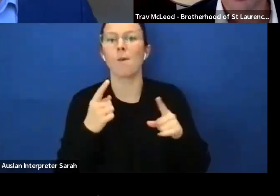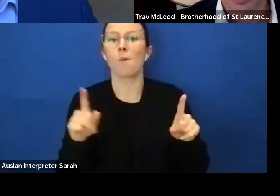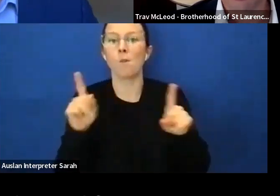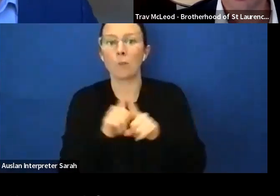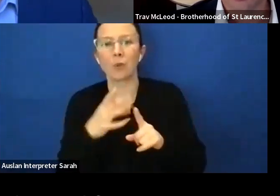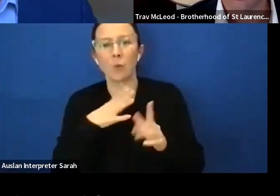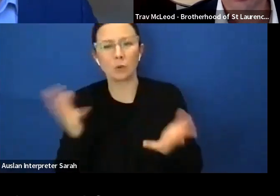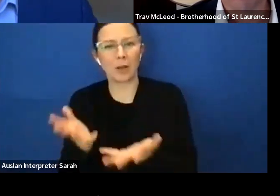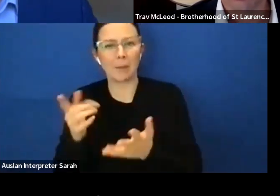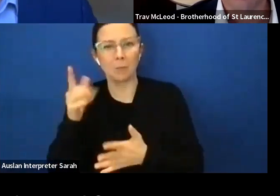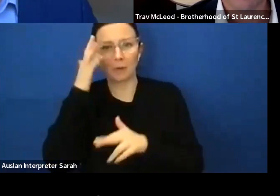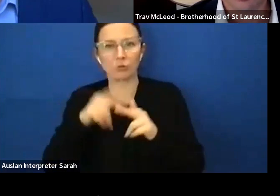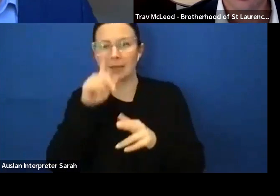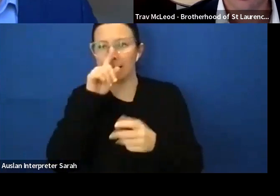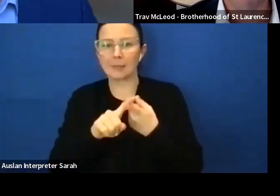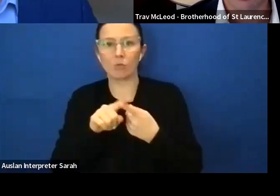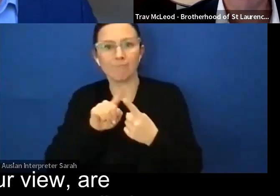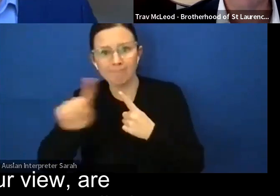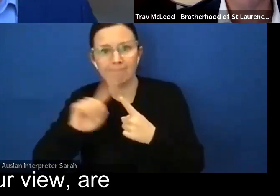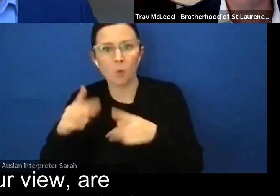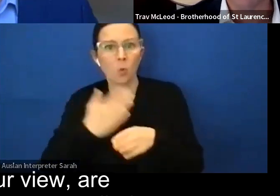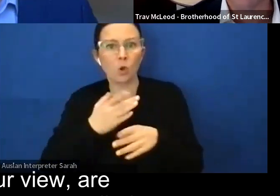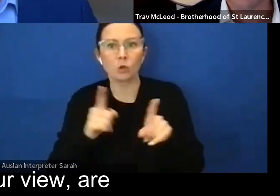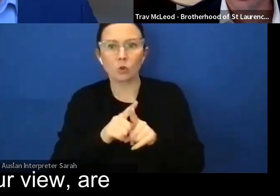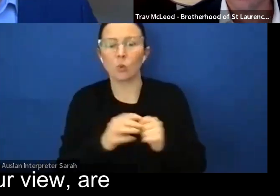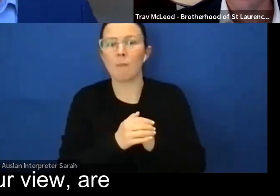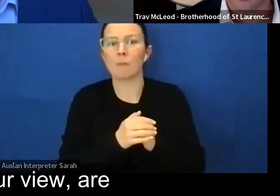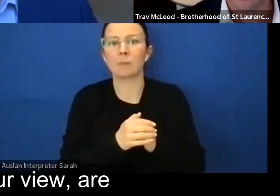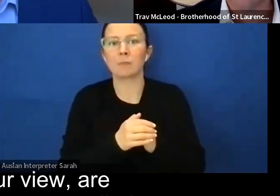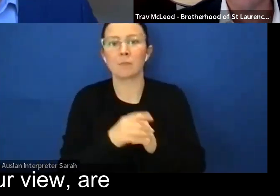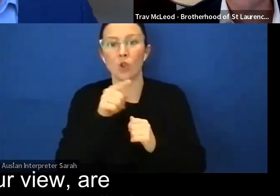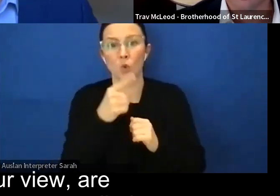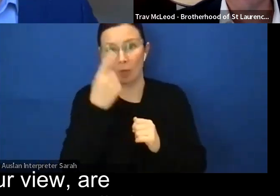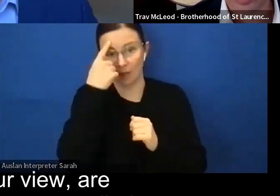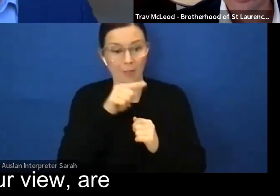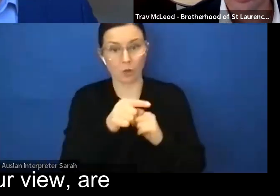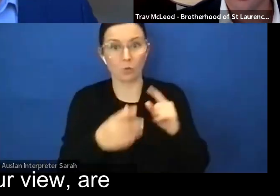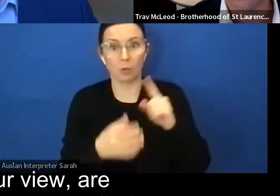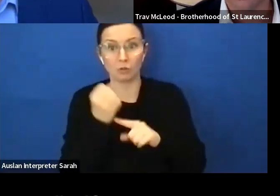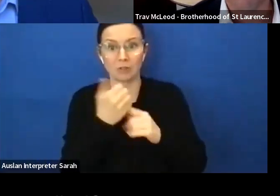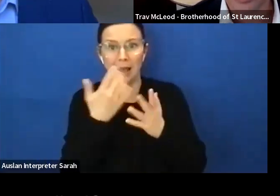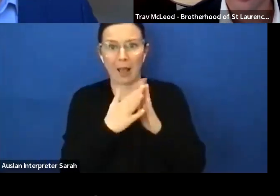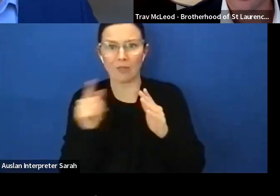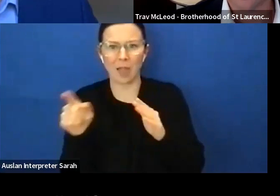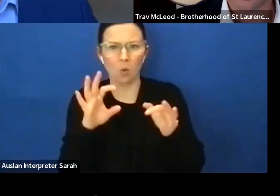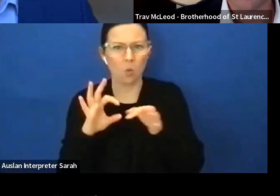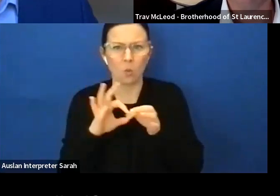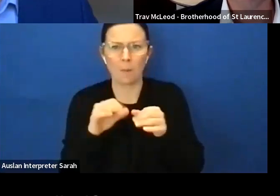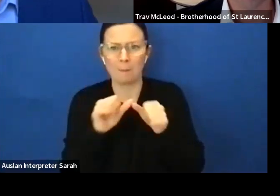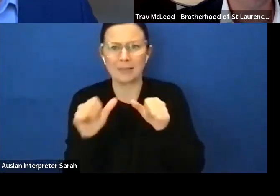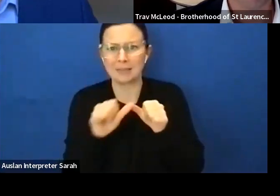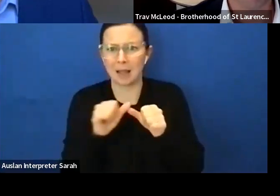to participate in the workforce. How, in your view, are those objectives reconciled or better